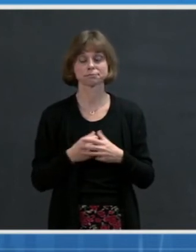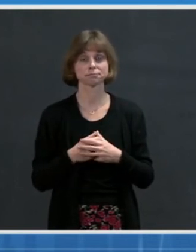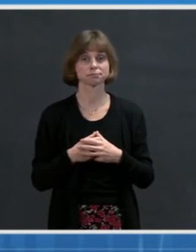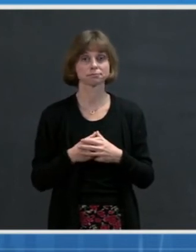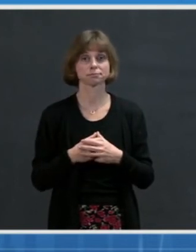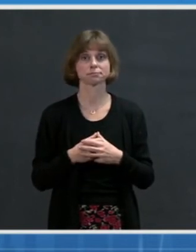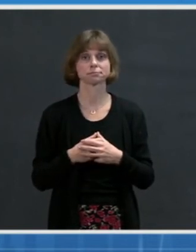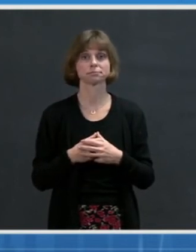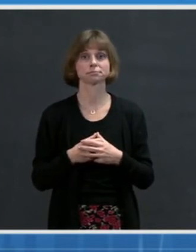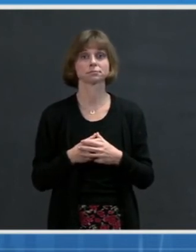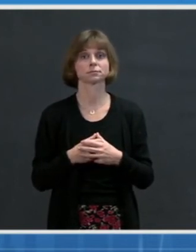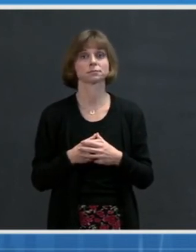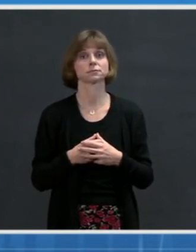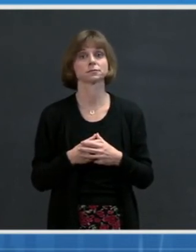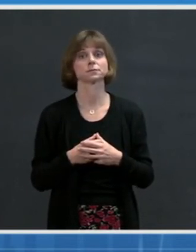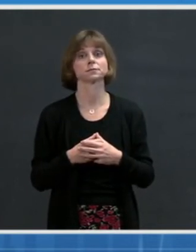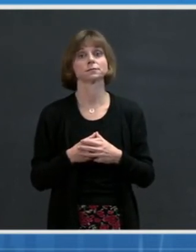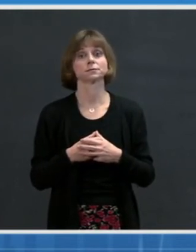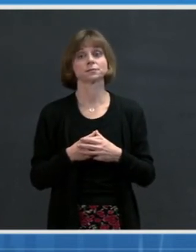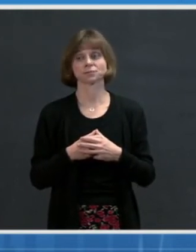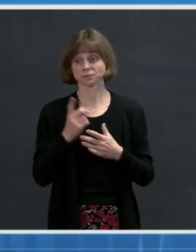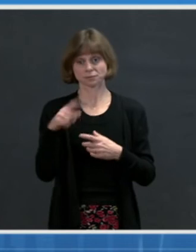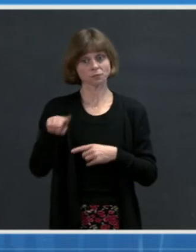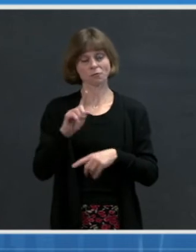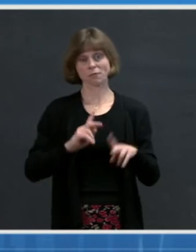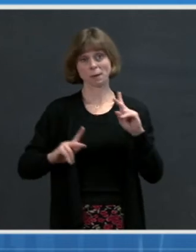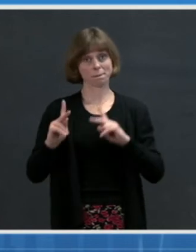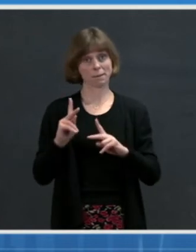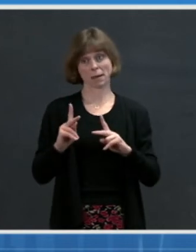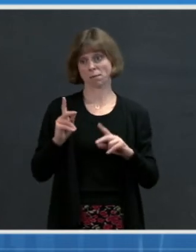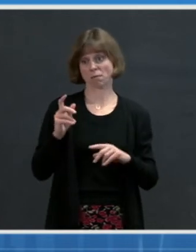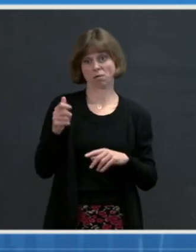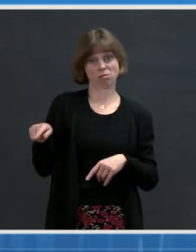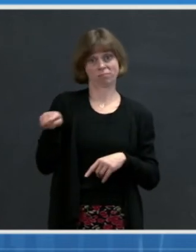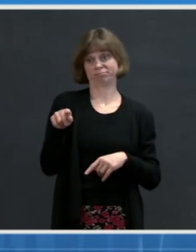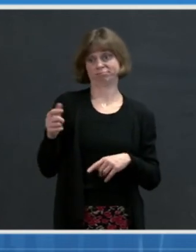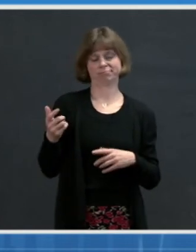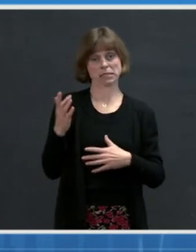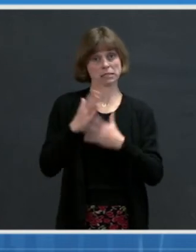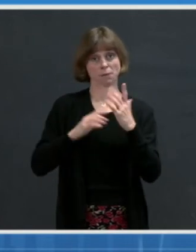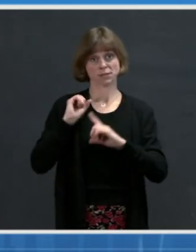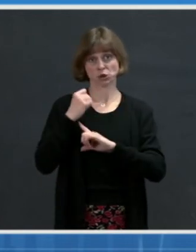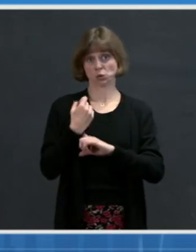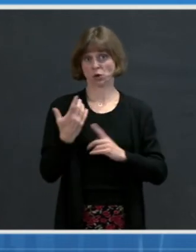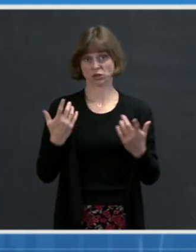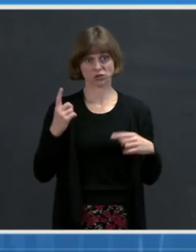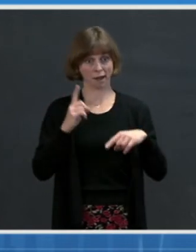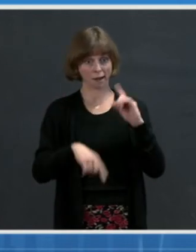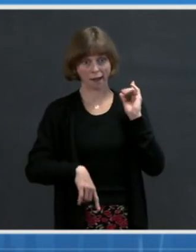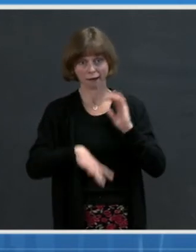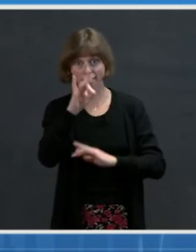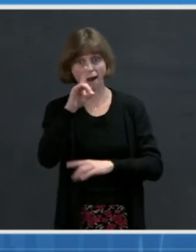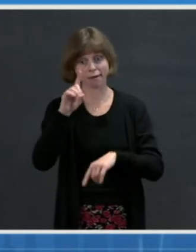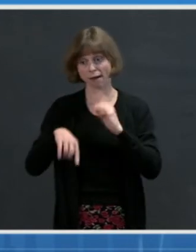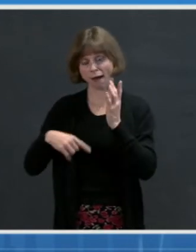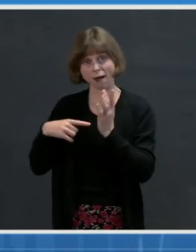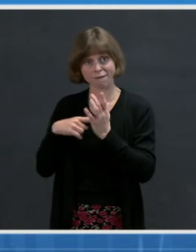people who are not able to, in some situations, find or afford a mask to get a